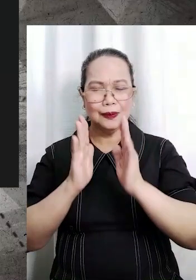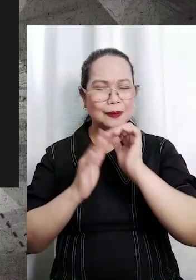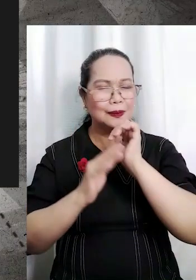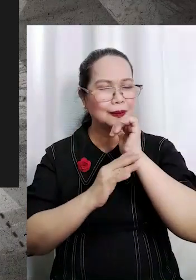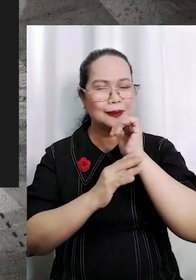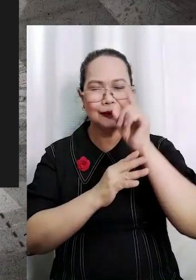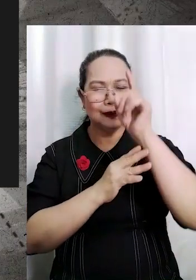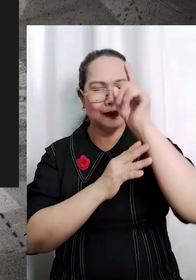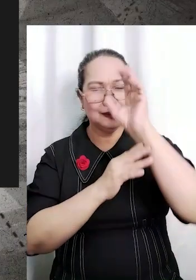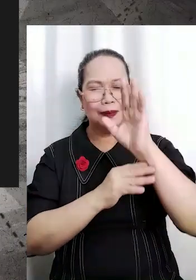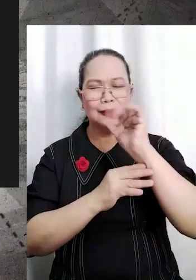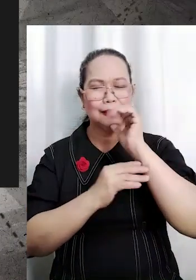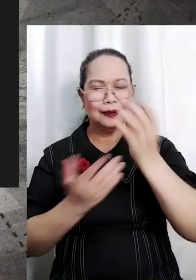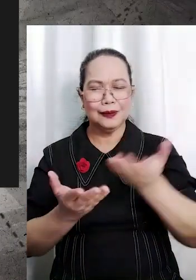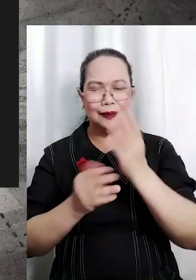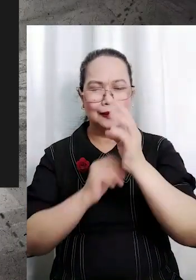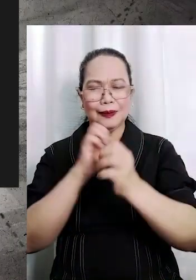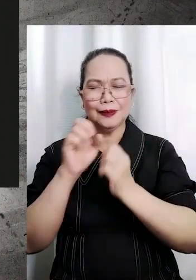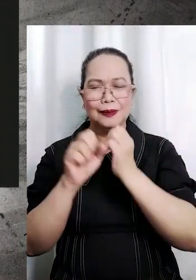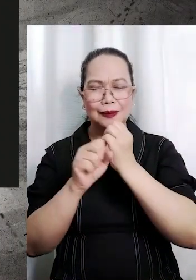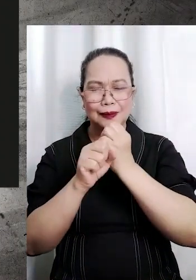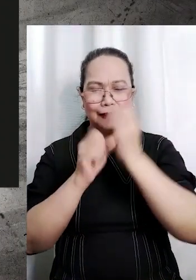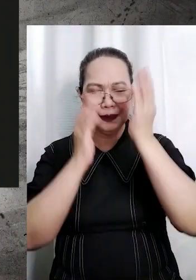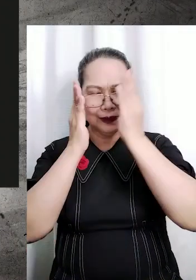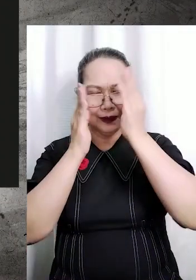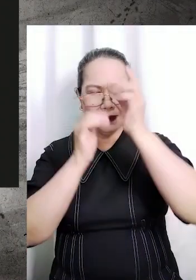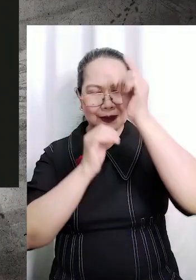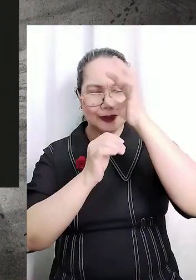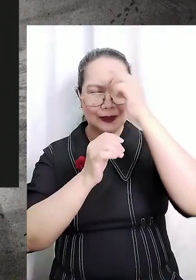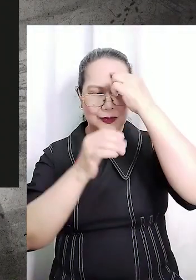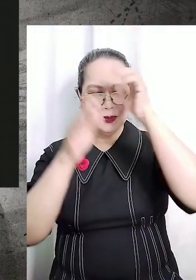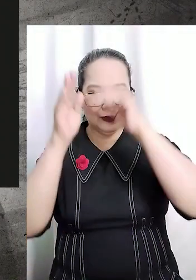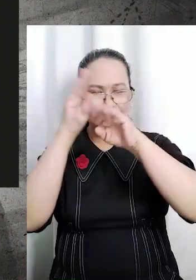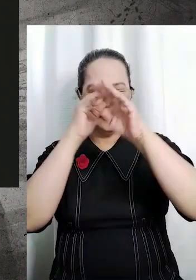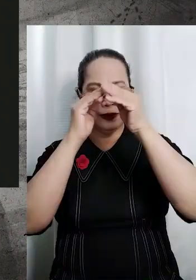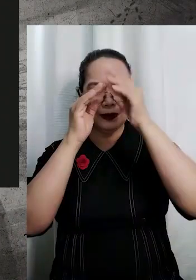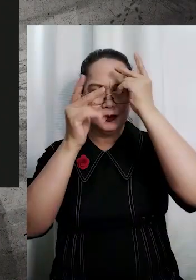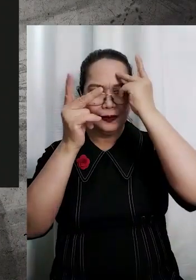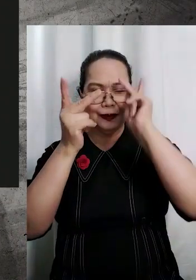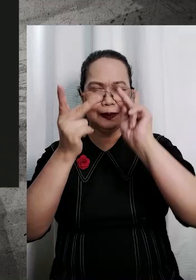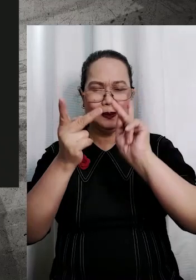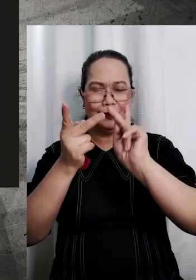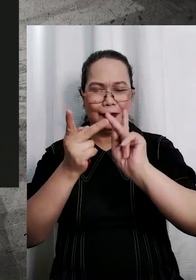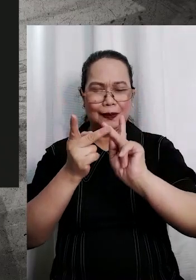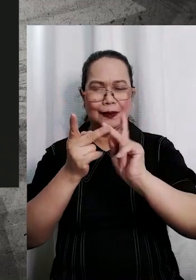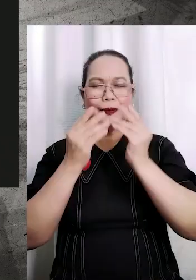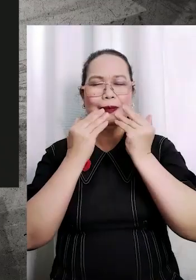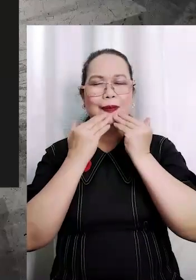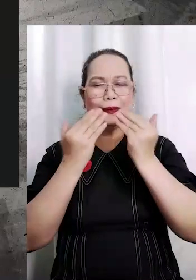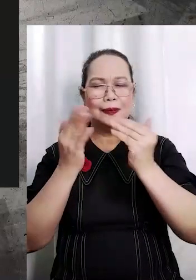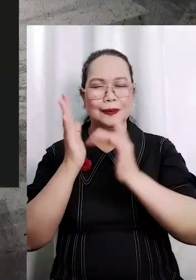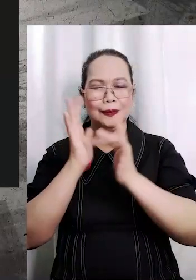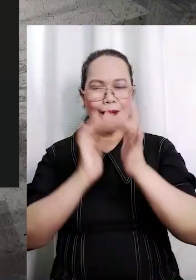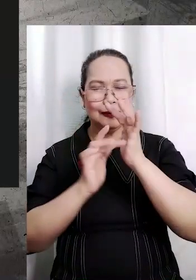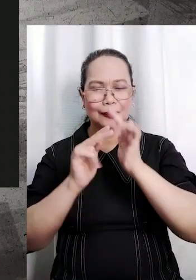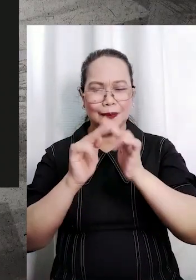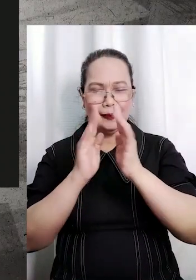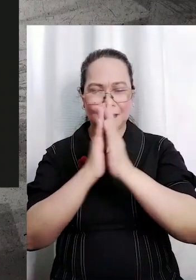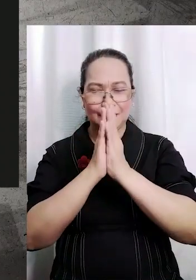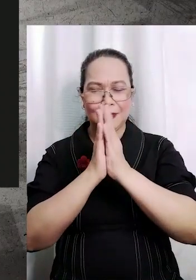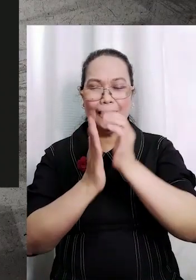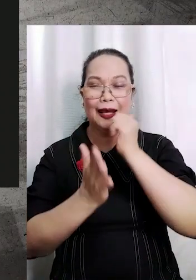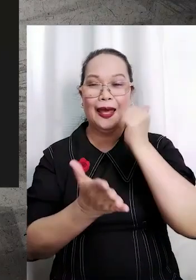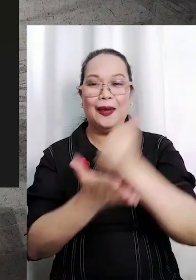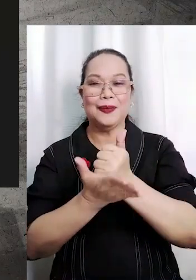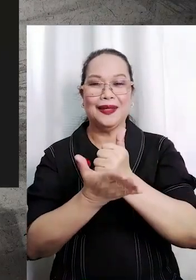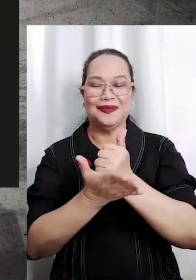servant not of God, not only on earth, but a servant of God for the heavenly purpose. Thank you. In Jesus'